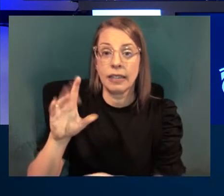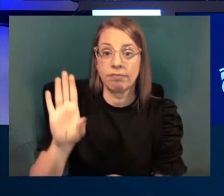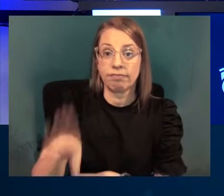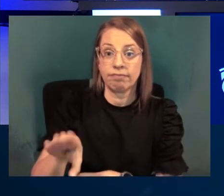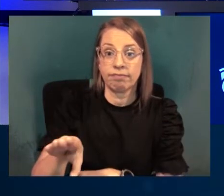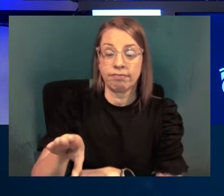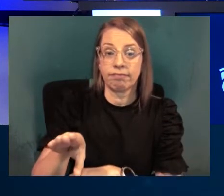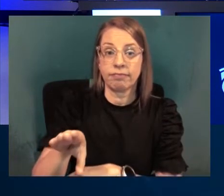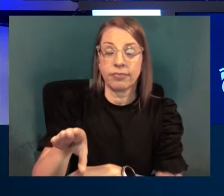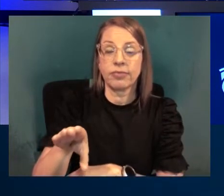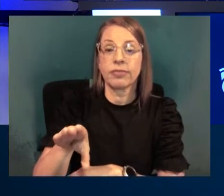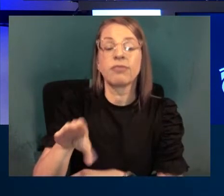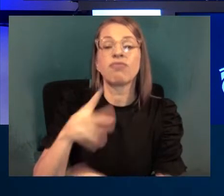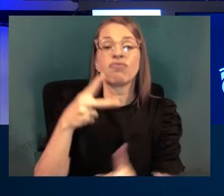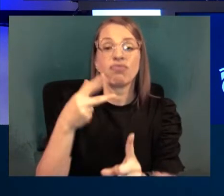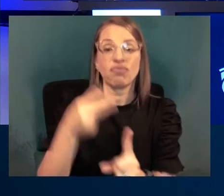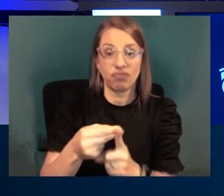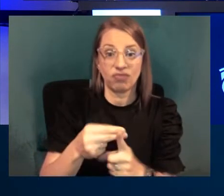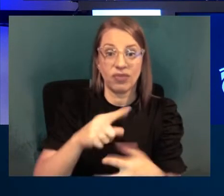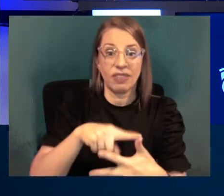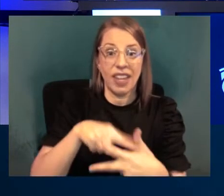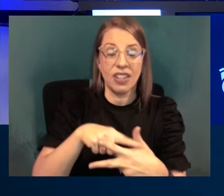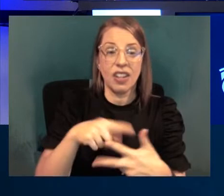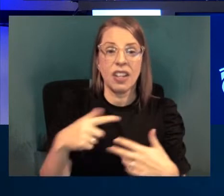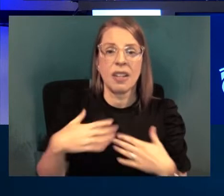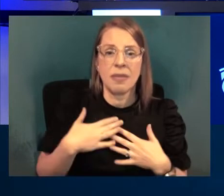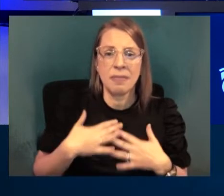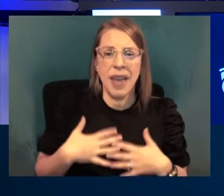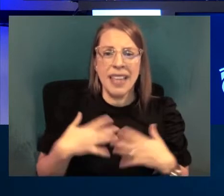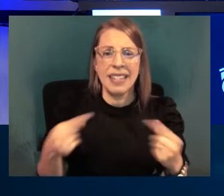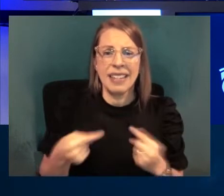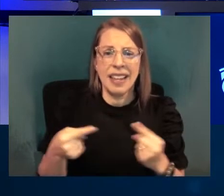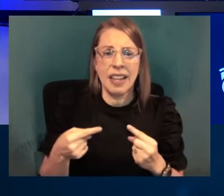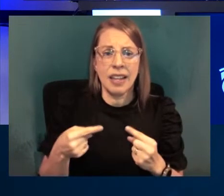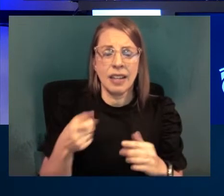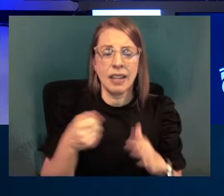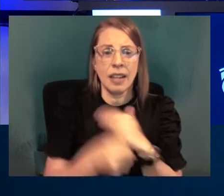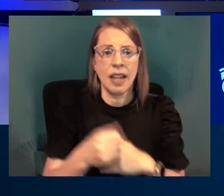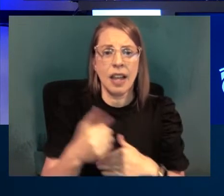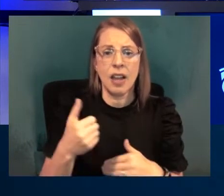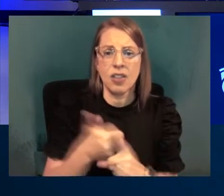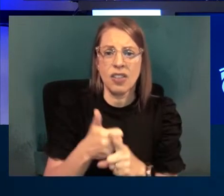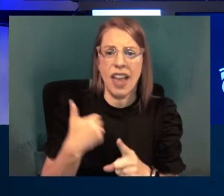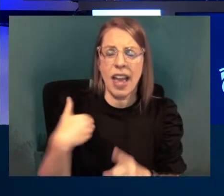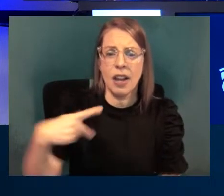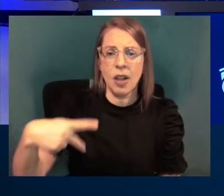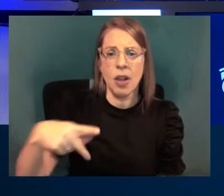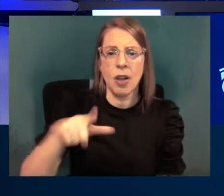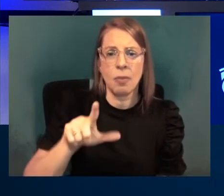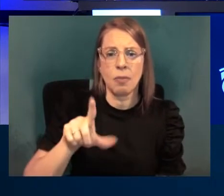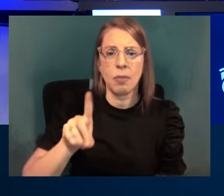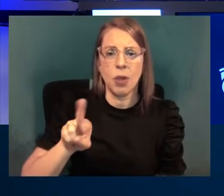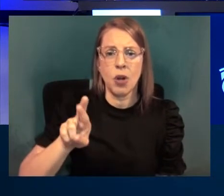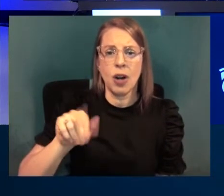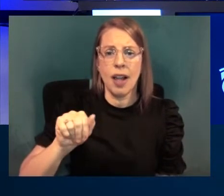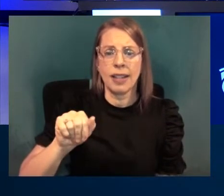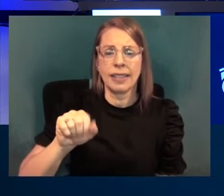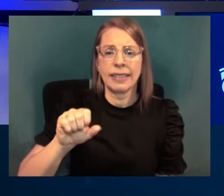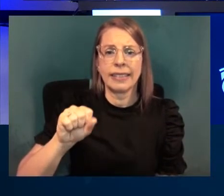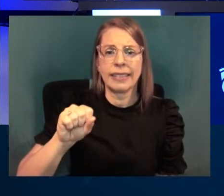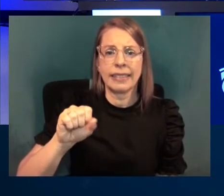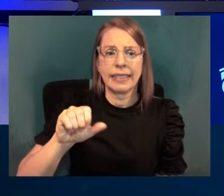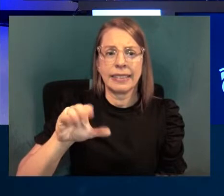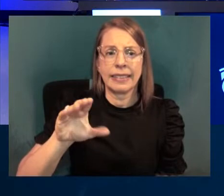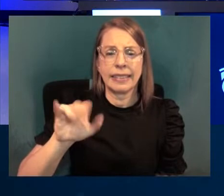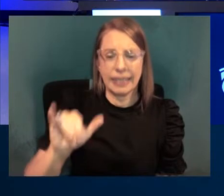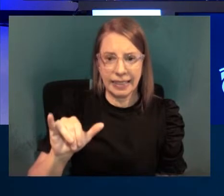pain, ended up going to the hospital, and her friend had pleurisy. Is that a side effect of the shot? Yeah, that's pretty fast to be from